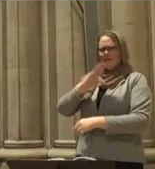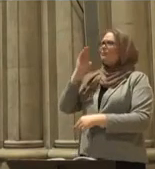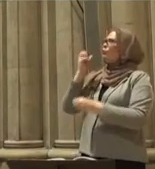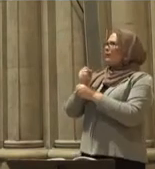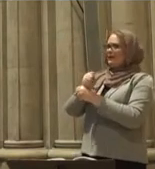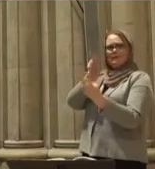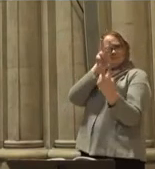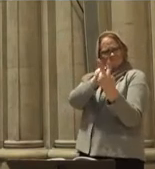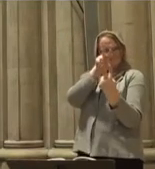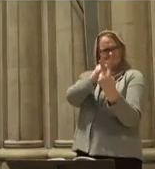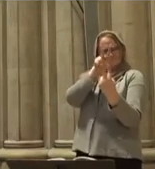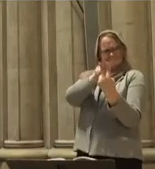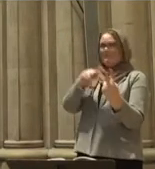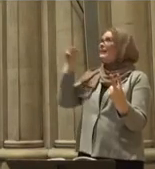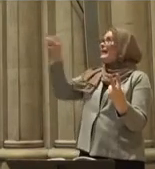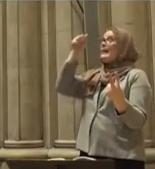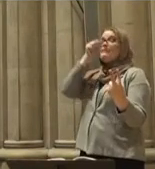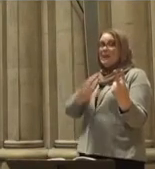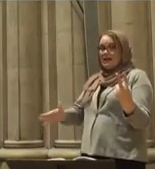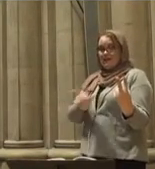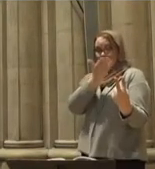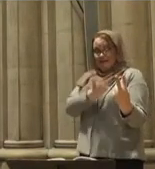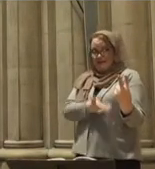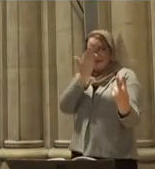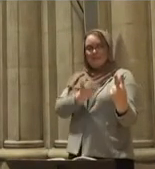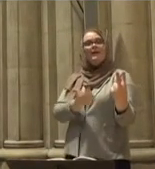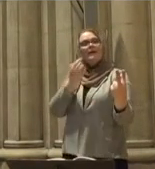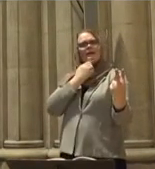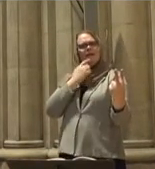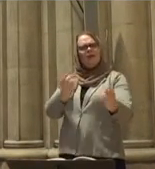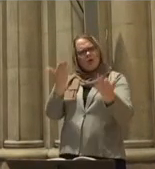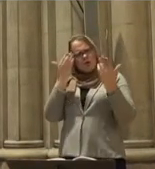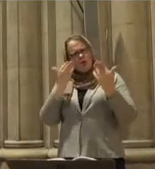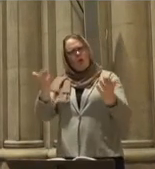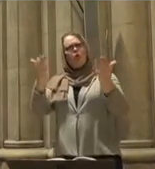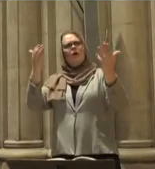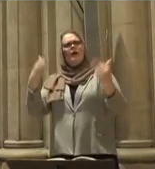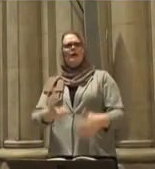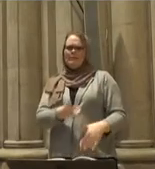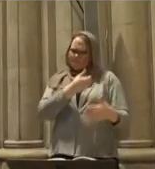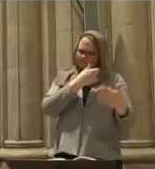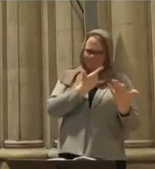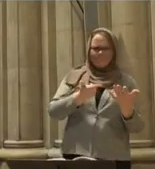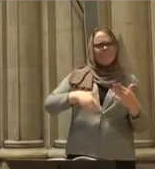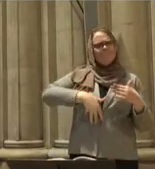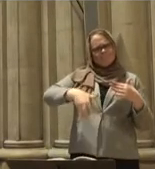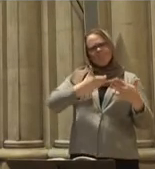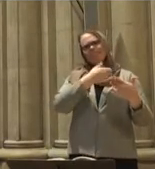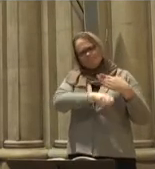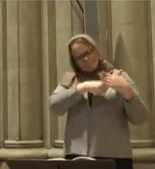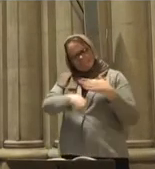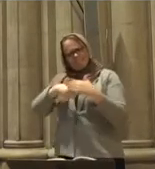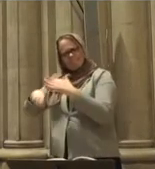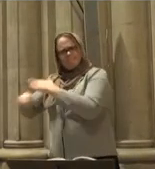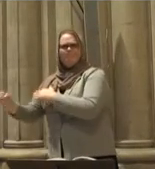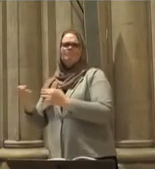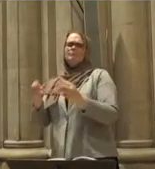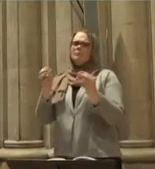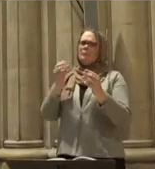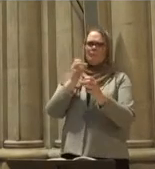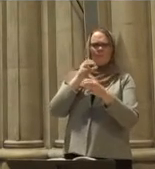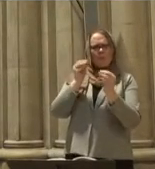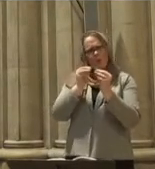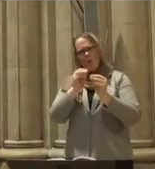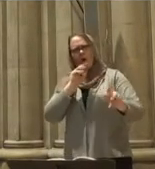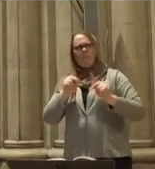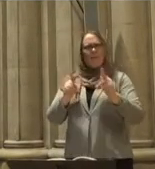them, and God said to them, be fruitful and multiply, and fill the earth and subdue it, and have dominion